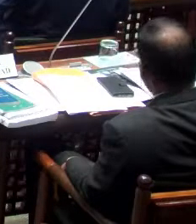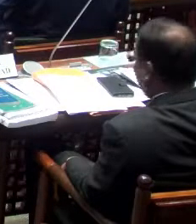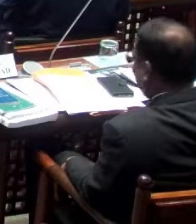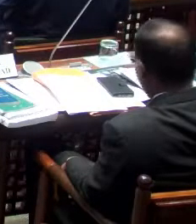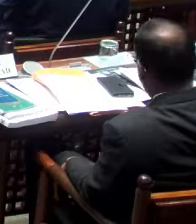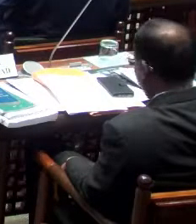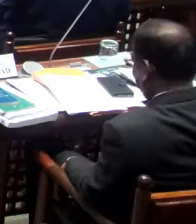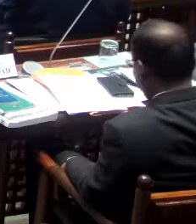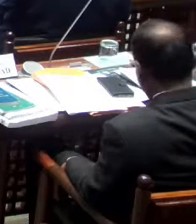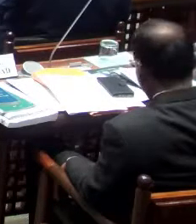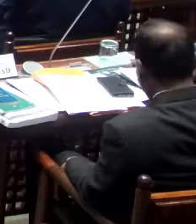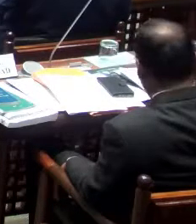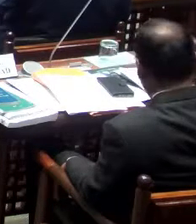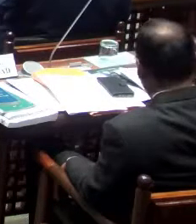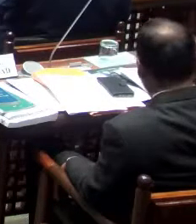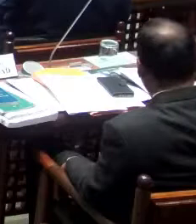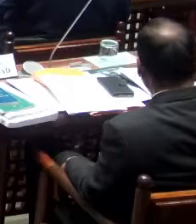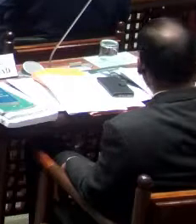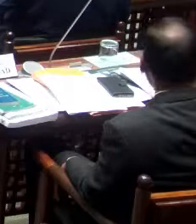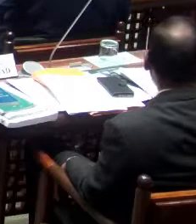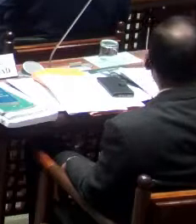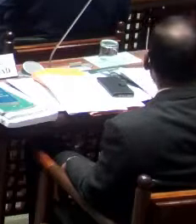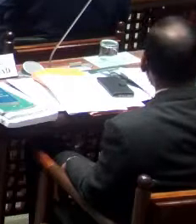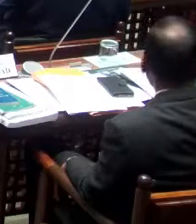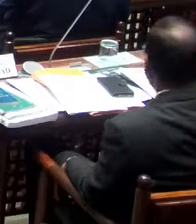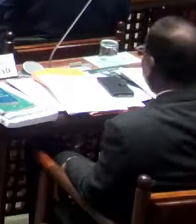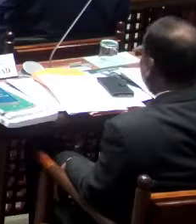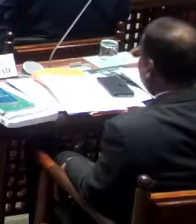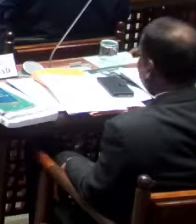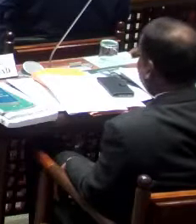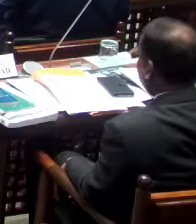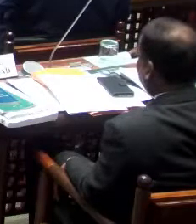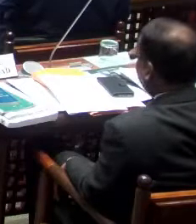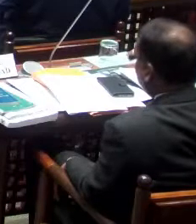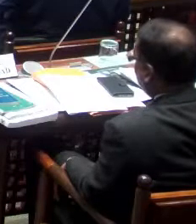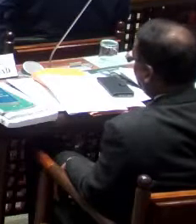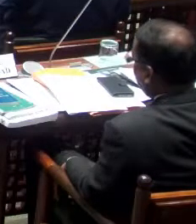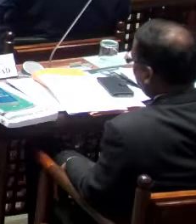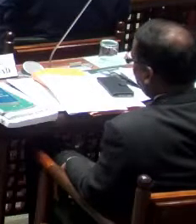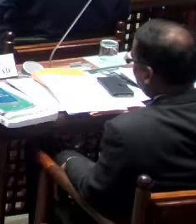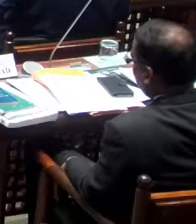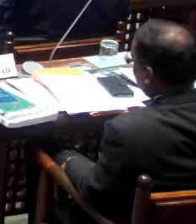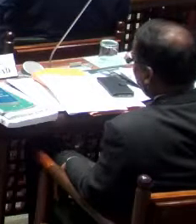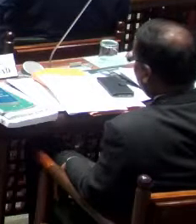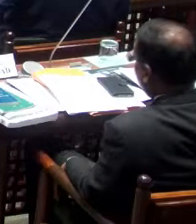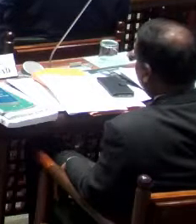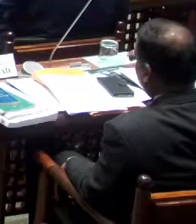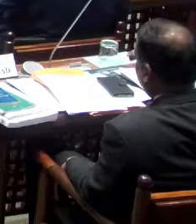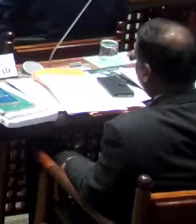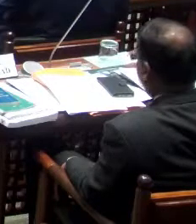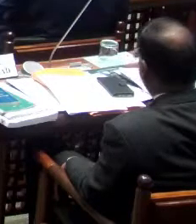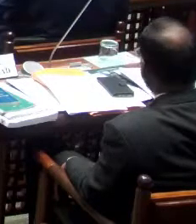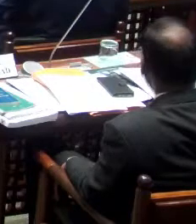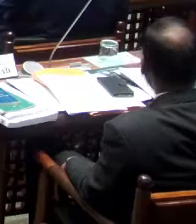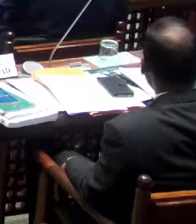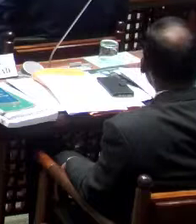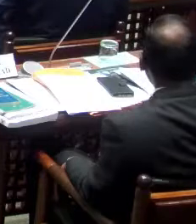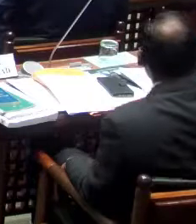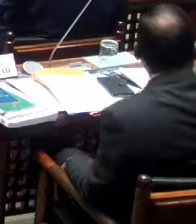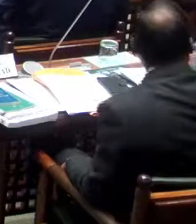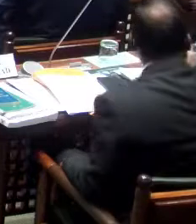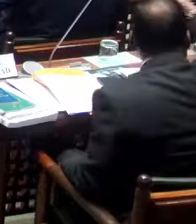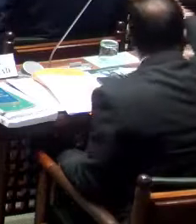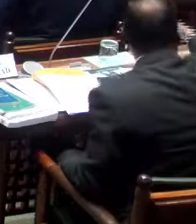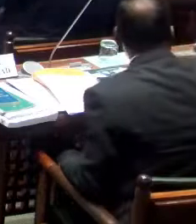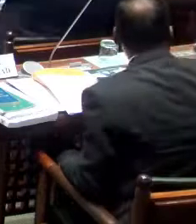And generally, Honourable Speaker, what we have now is a huge reduction